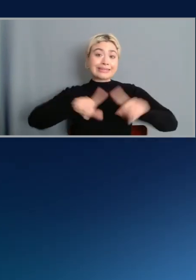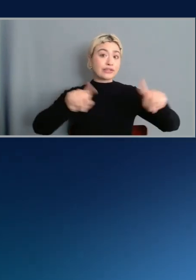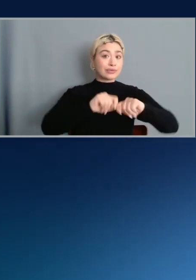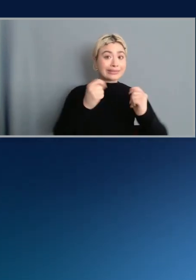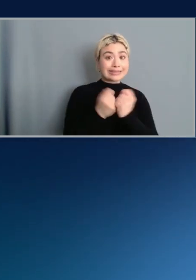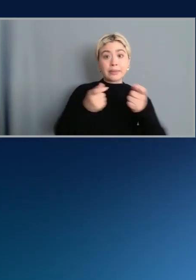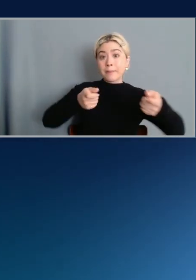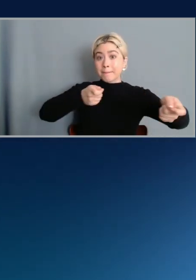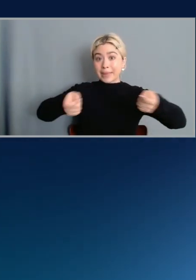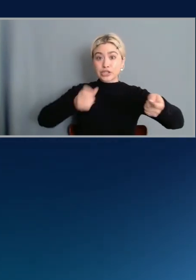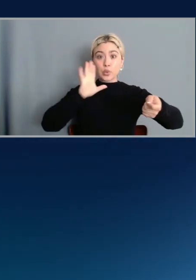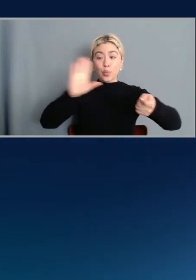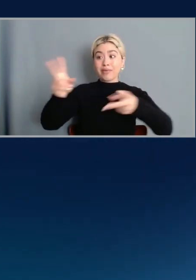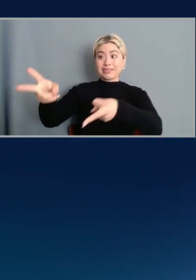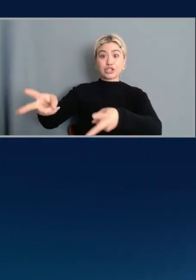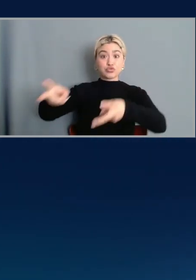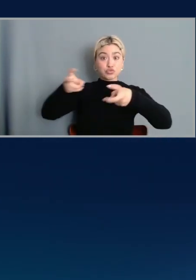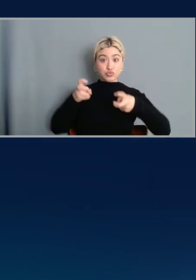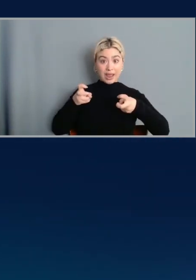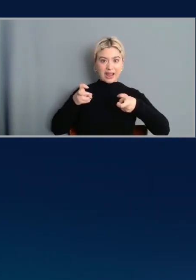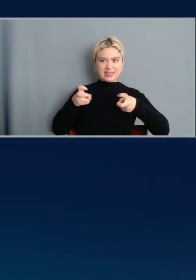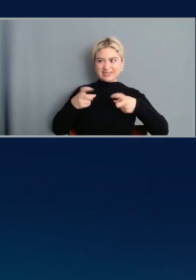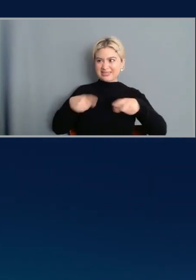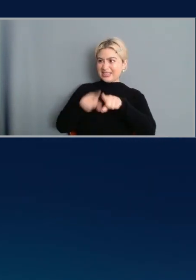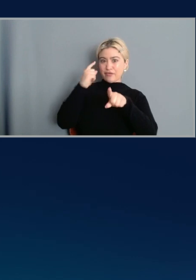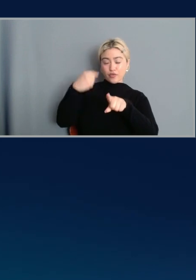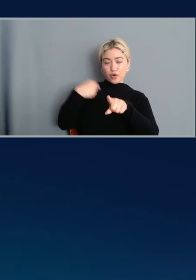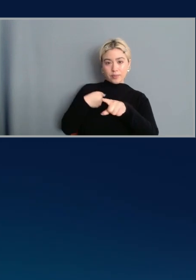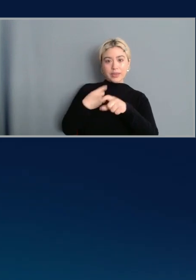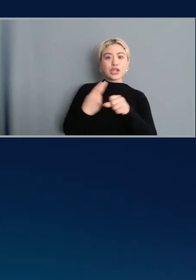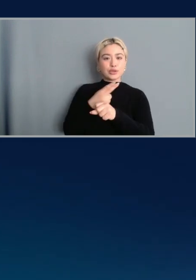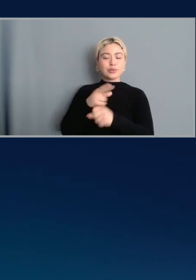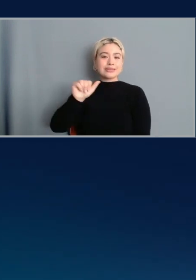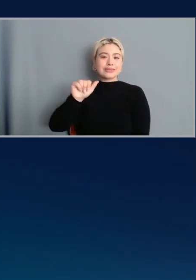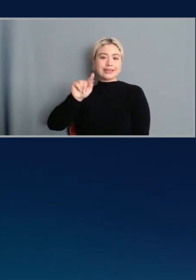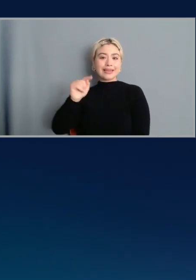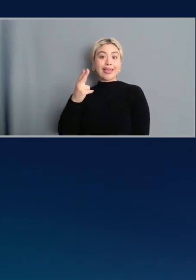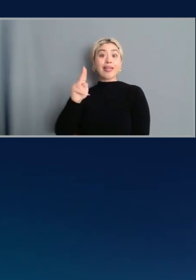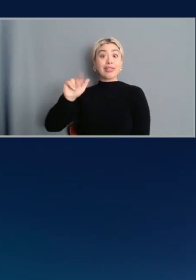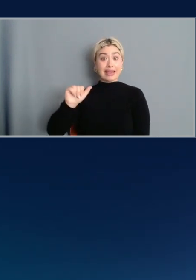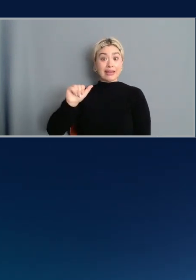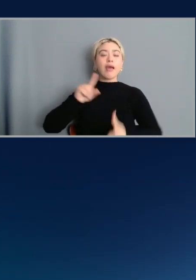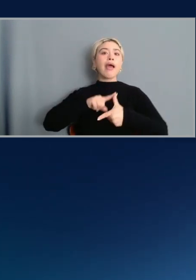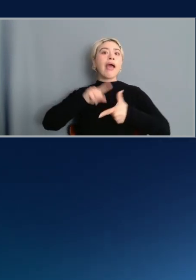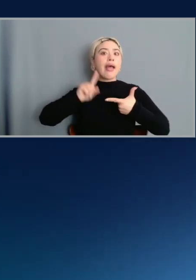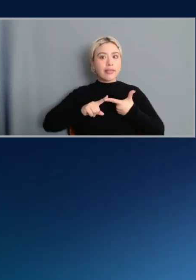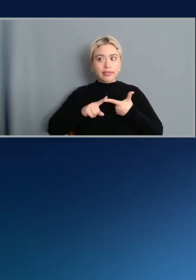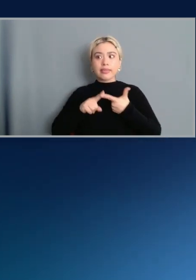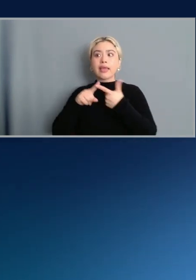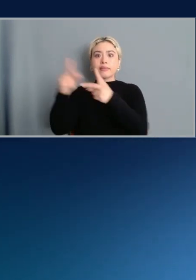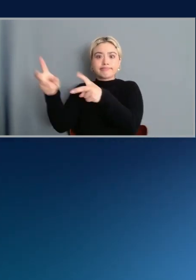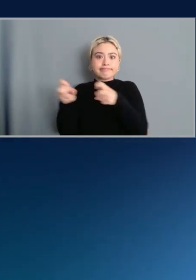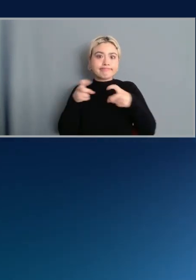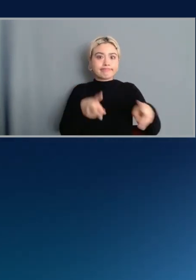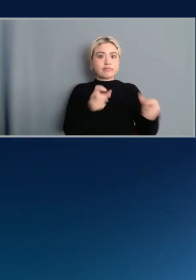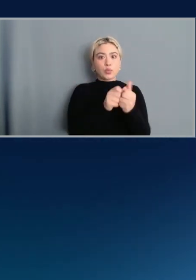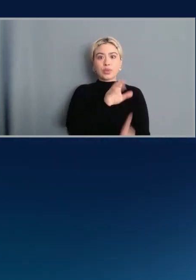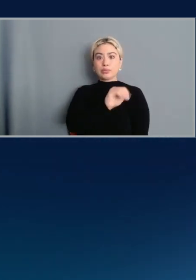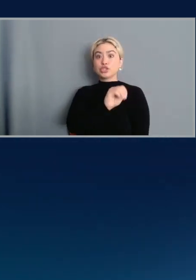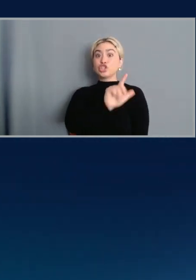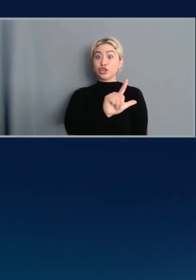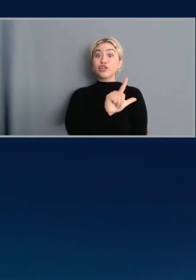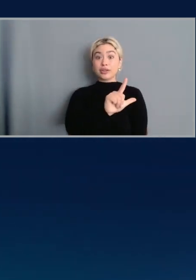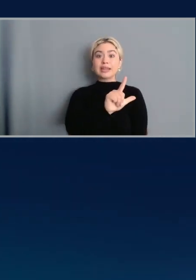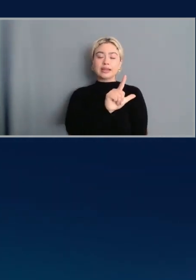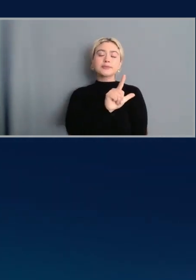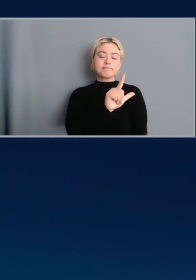who will extract that, just like how I did using Glue and Athena, and then you have to integrate with machine learning. So it's